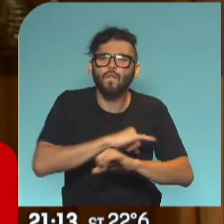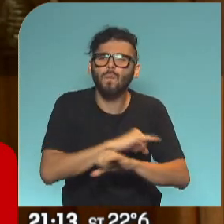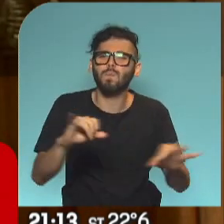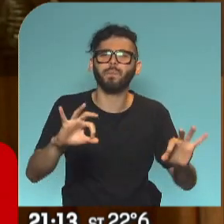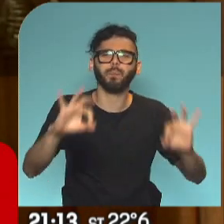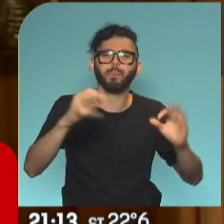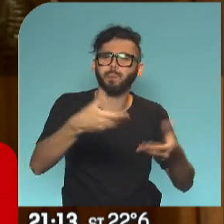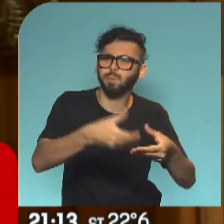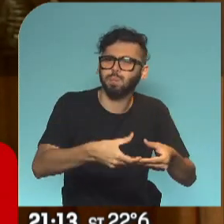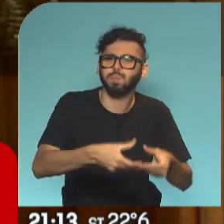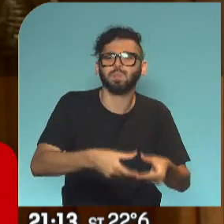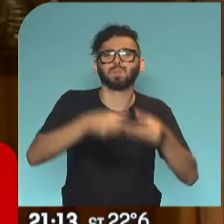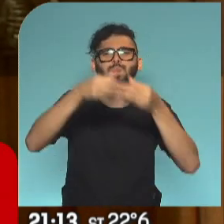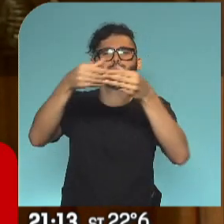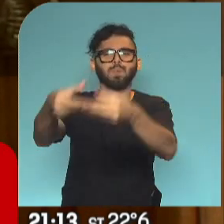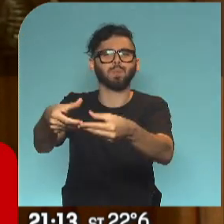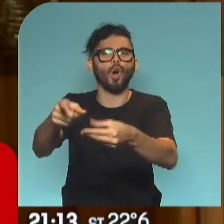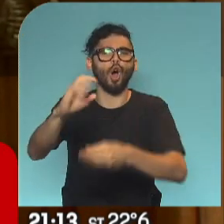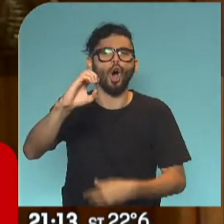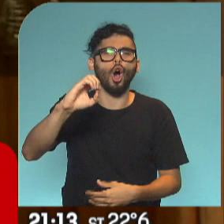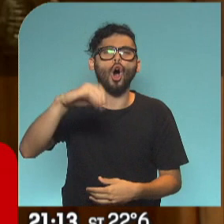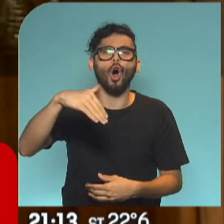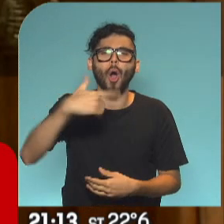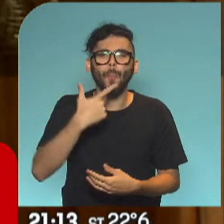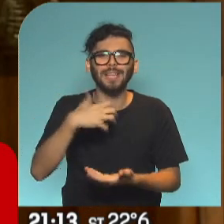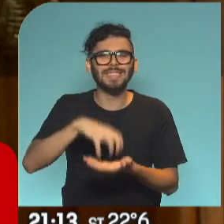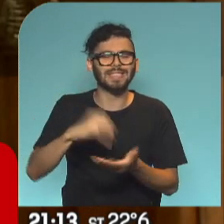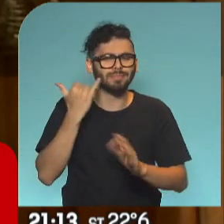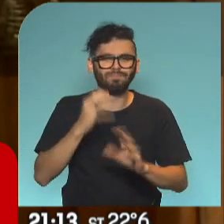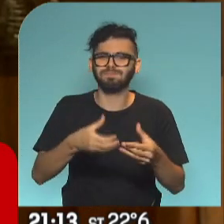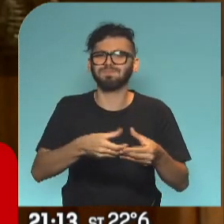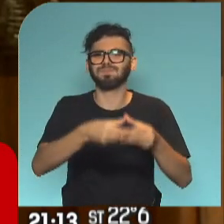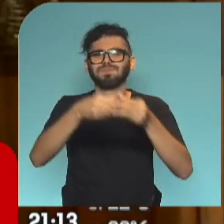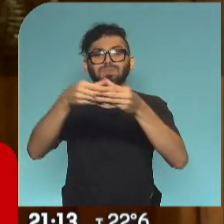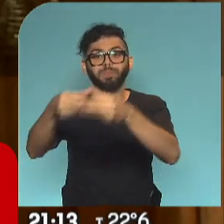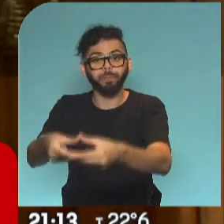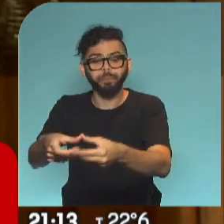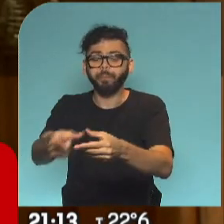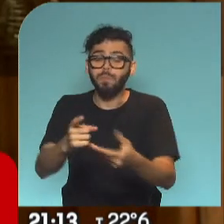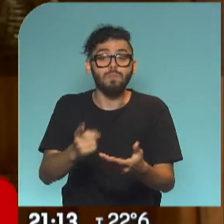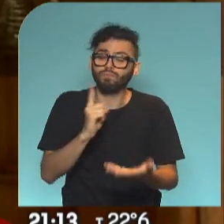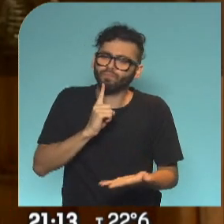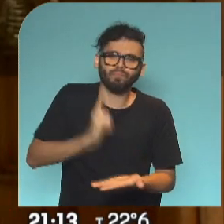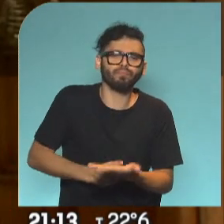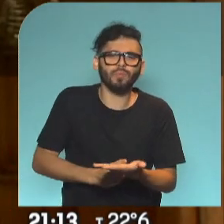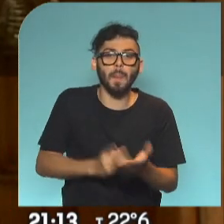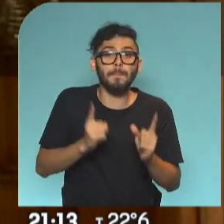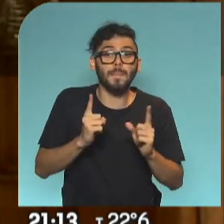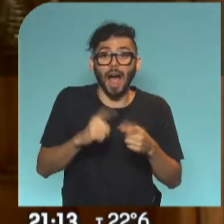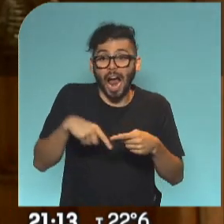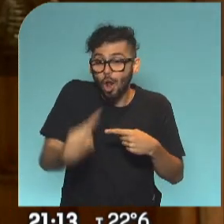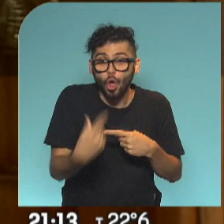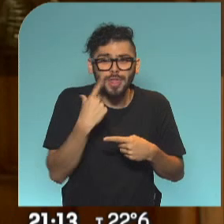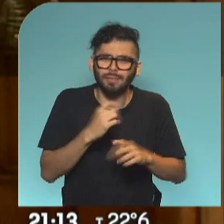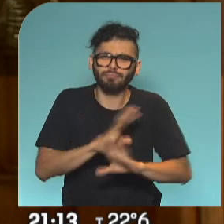the necessary information with the World Health Organization, and we took prompt and decisive